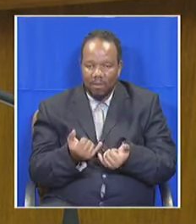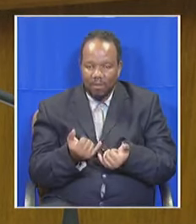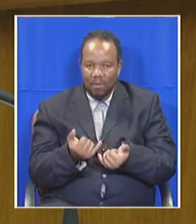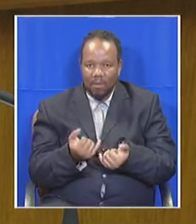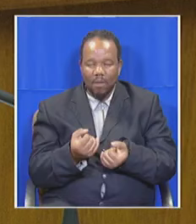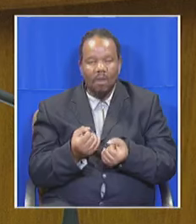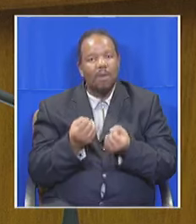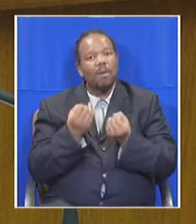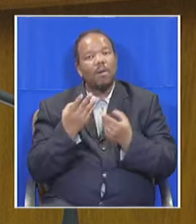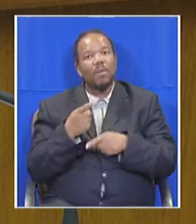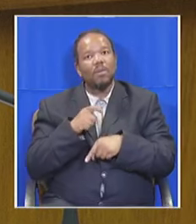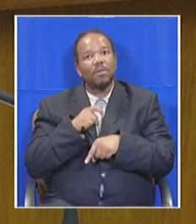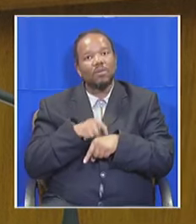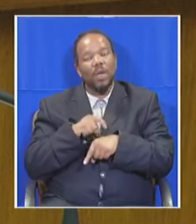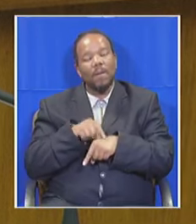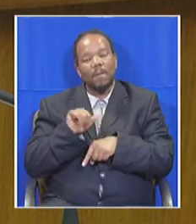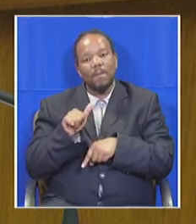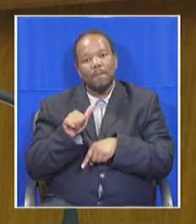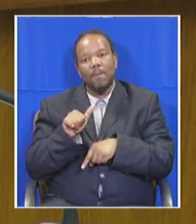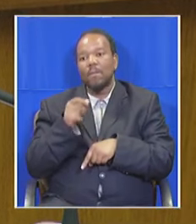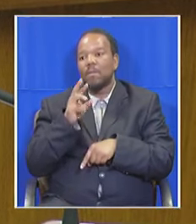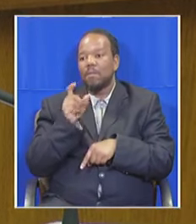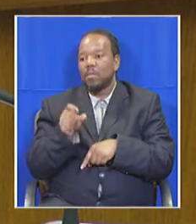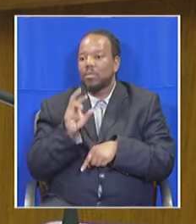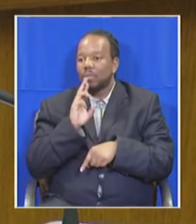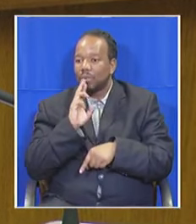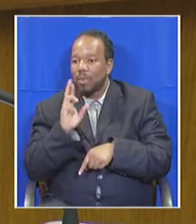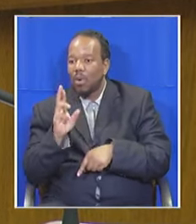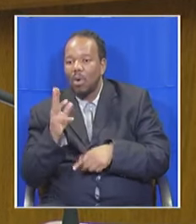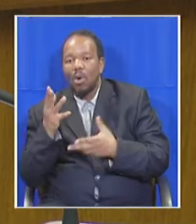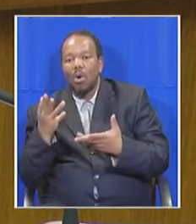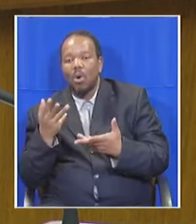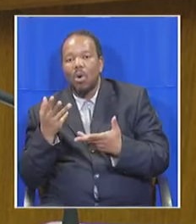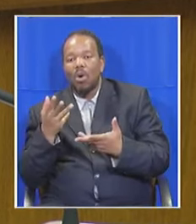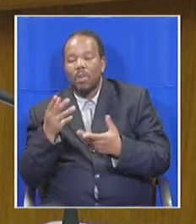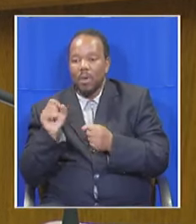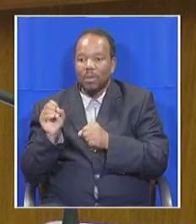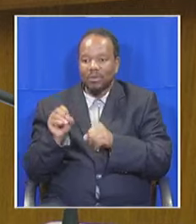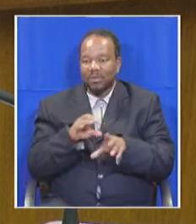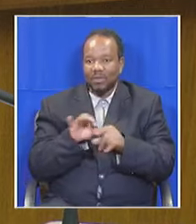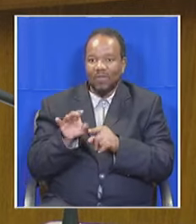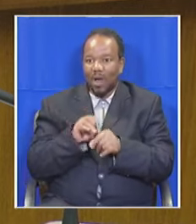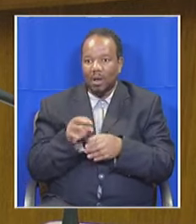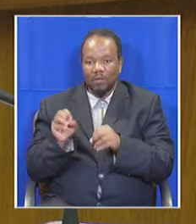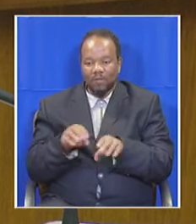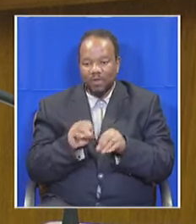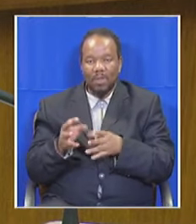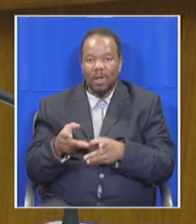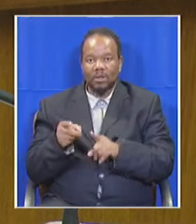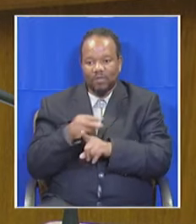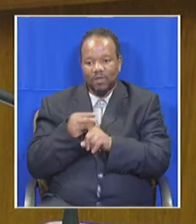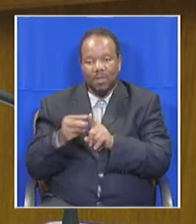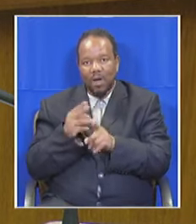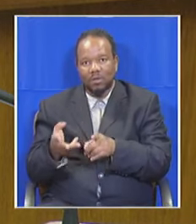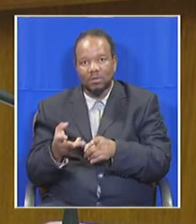often, whistleblowers are victimized after a protected disclosure, and the threat of pending civil actions